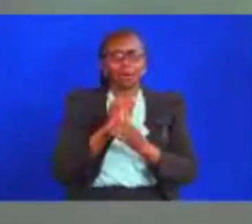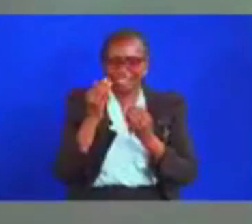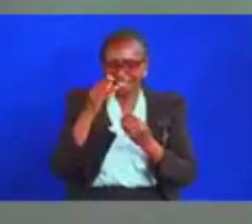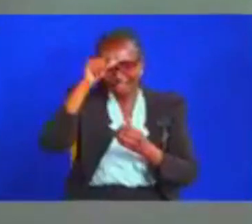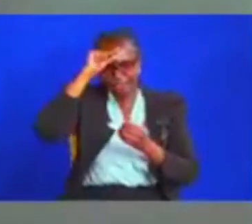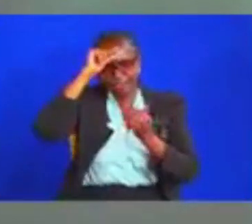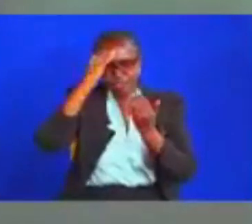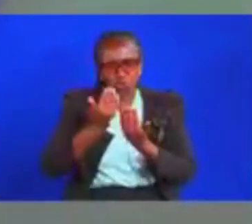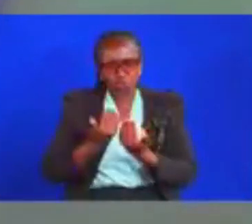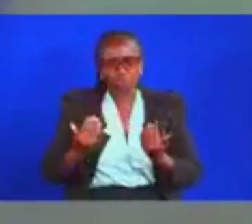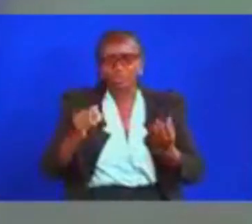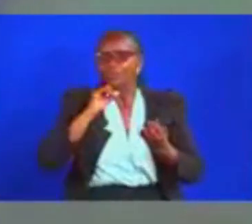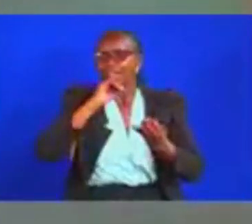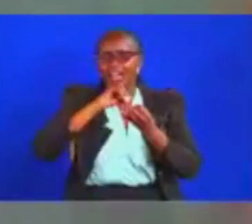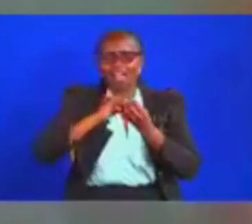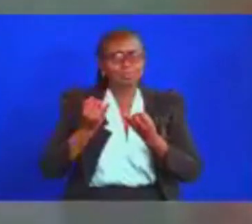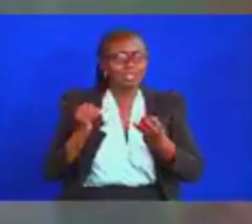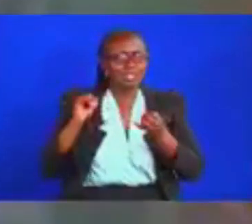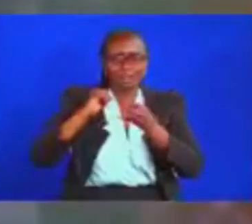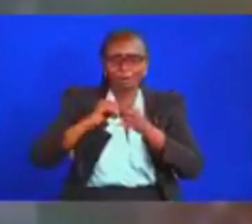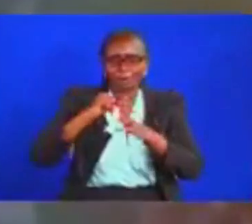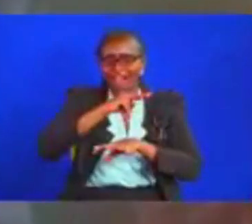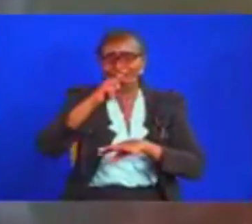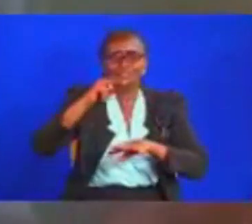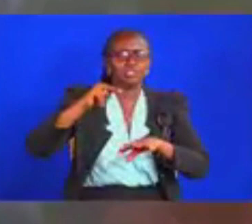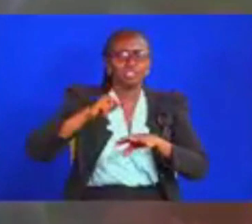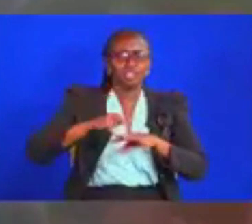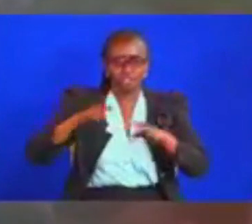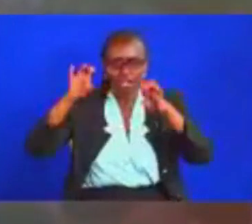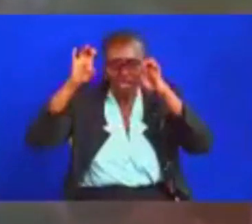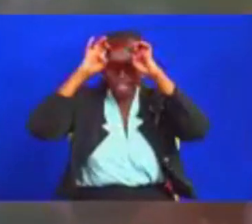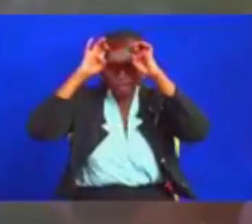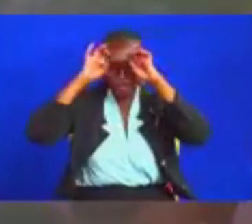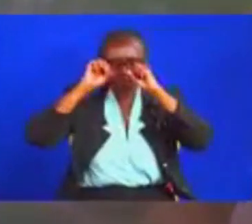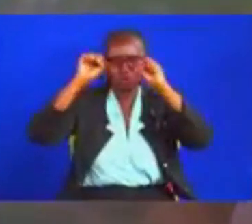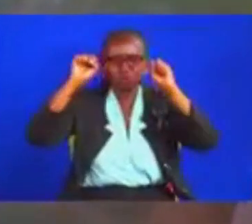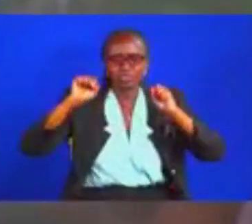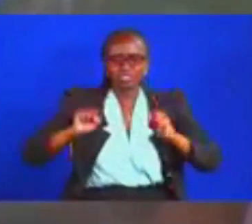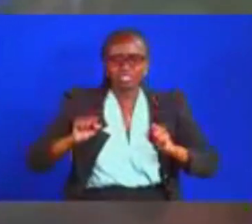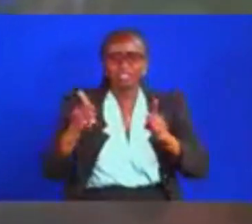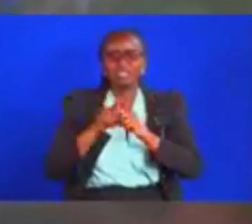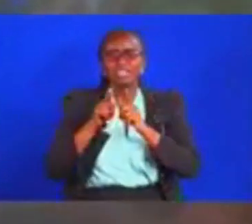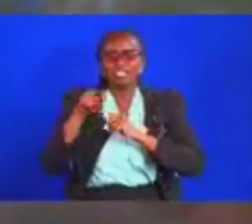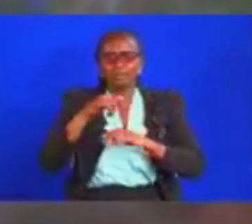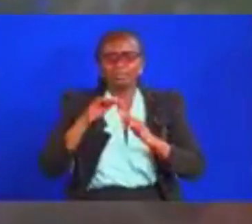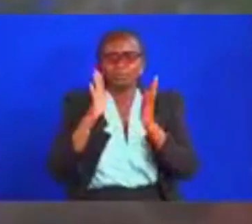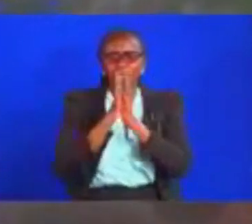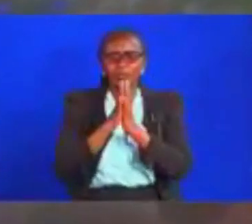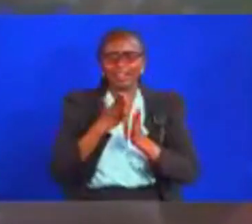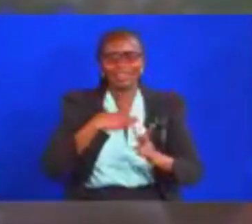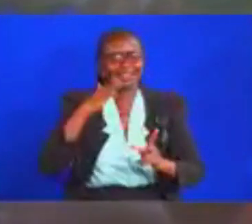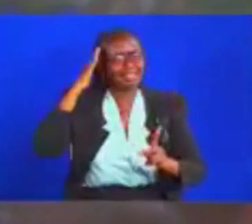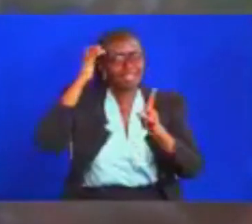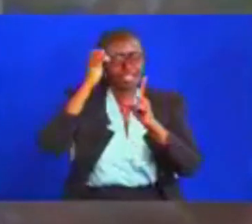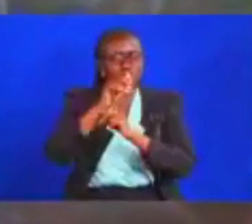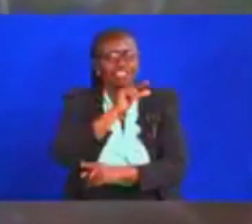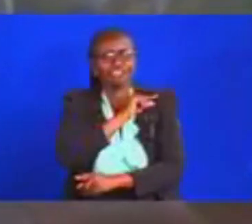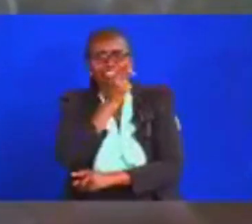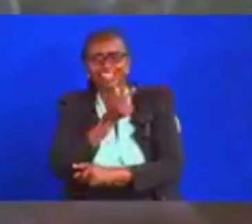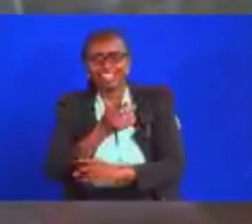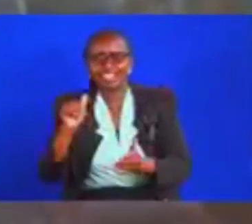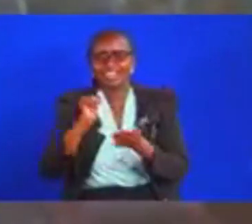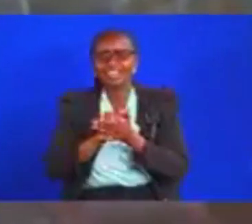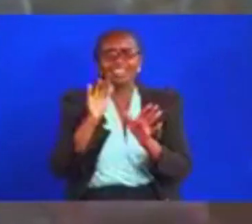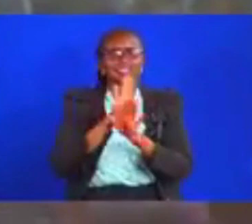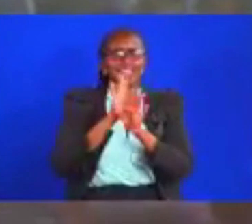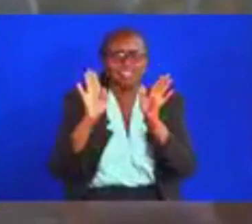our spouses, our nation, our educational systems. And we pray and obtain grace that everything that